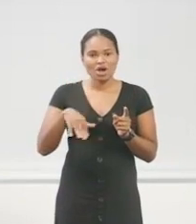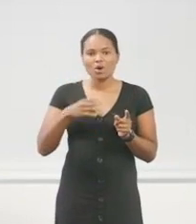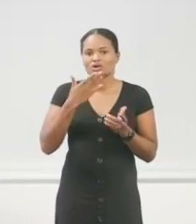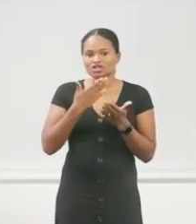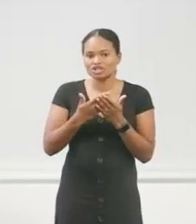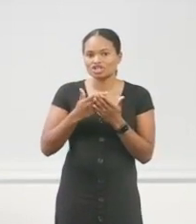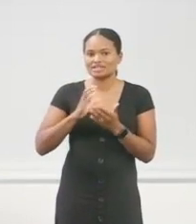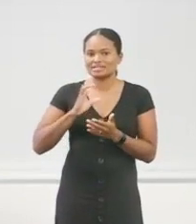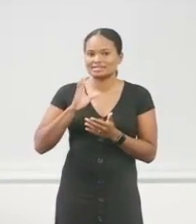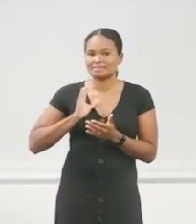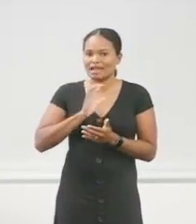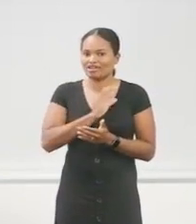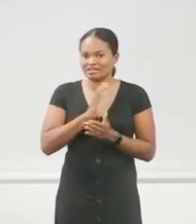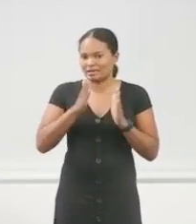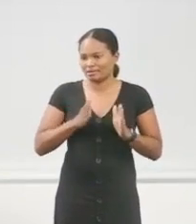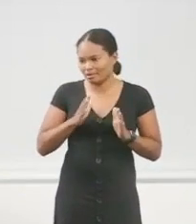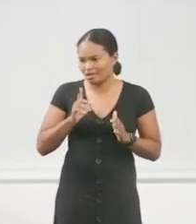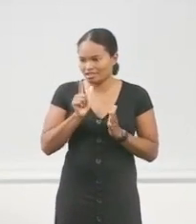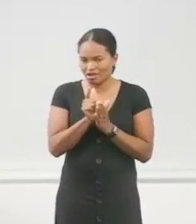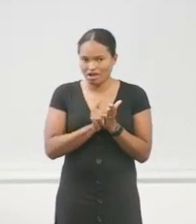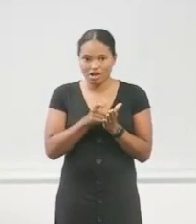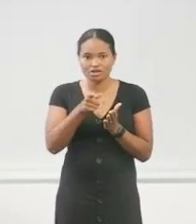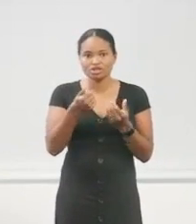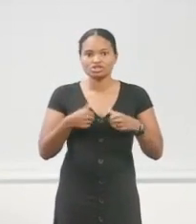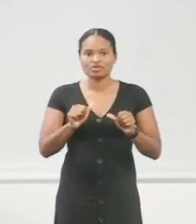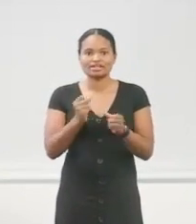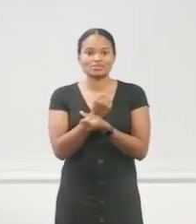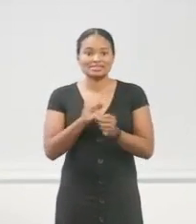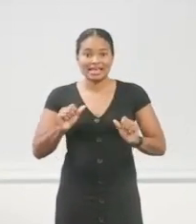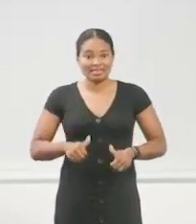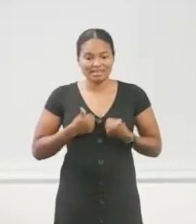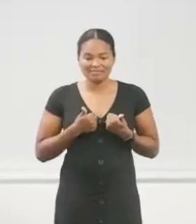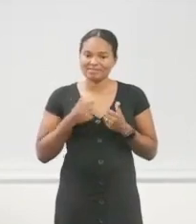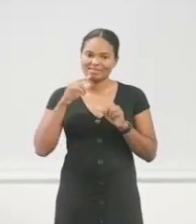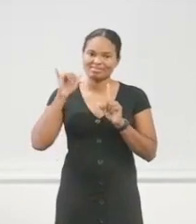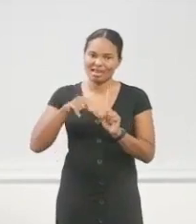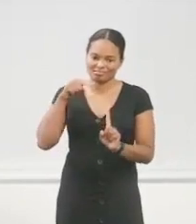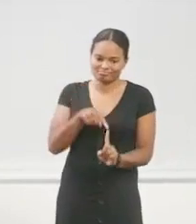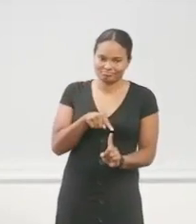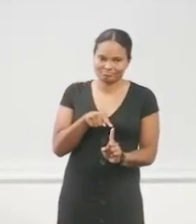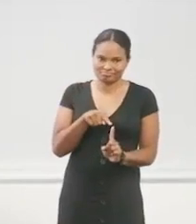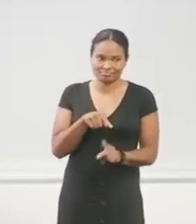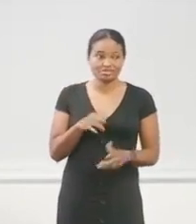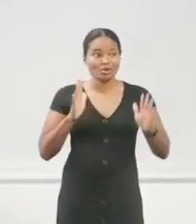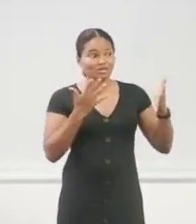piece of that where you are trying to save a life, and that's what it really comes down to. Let's give him a big